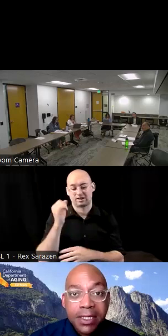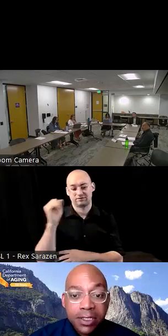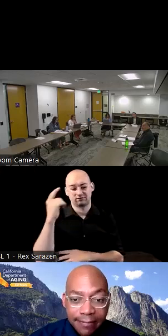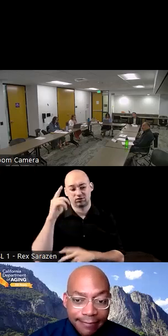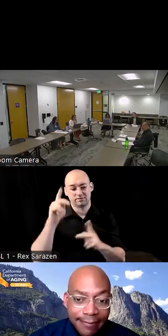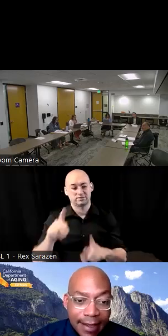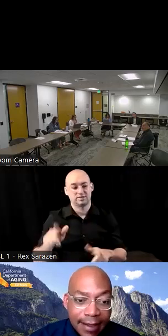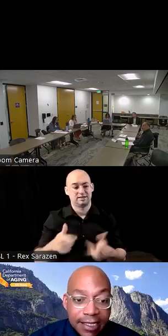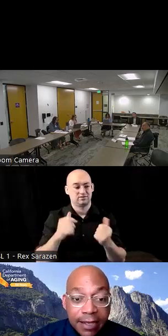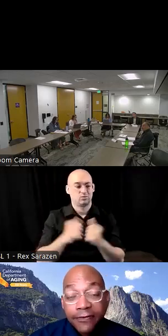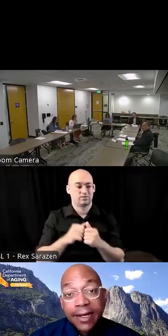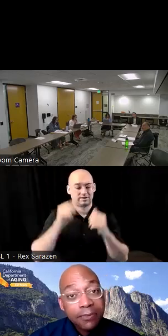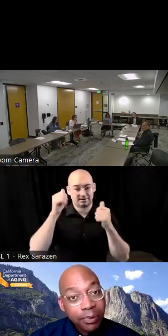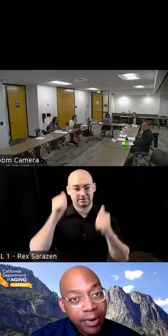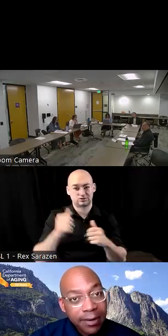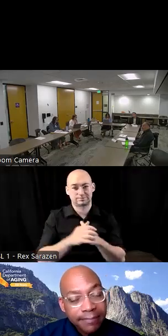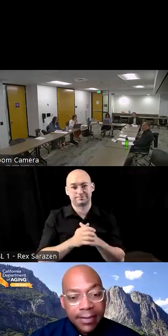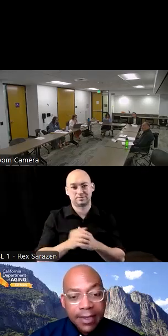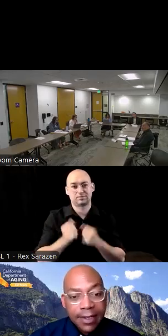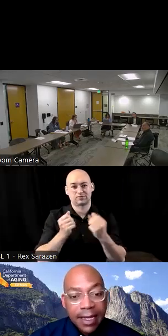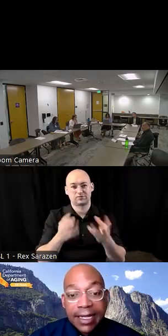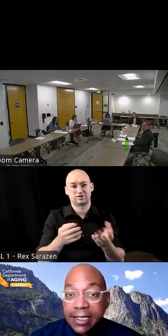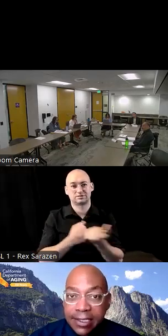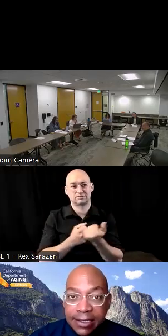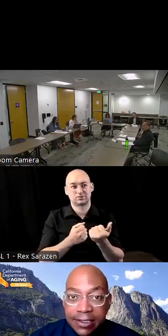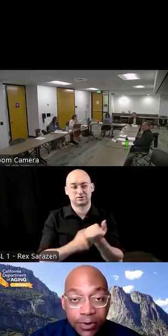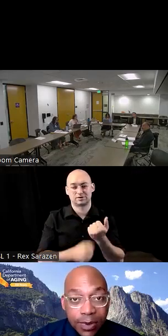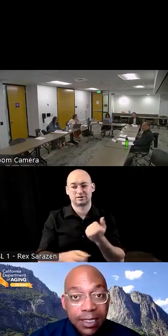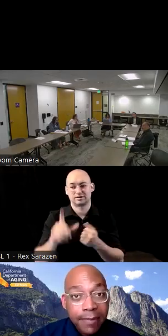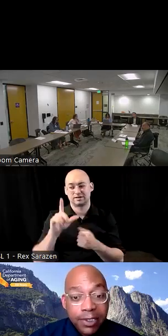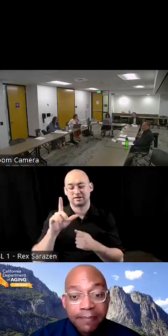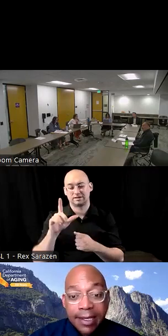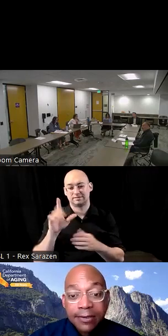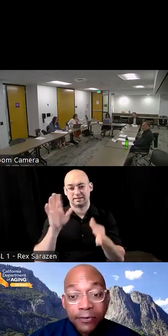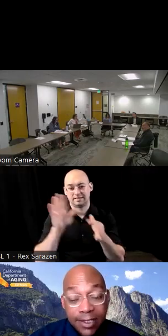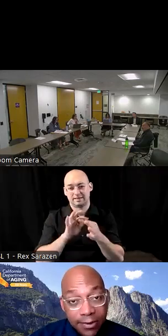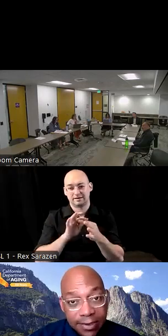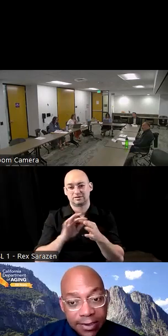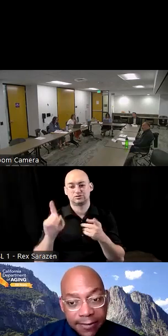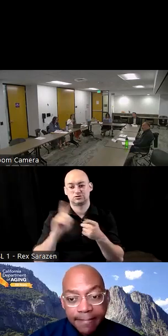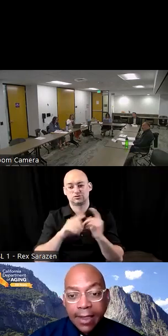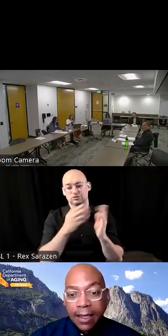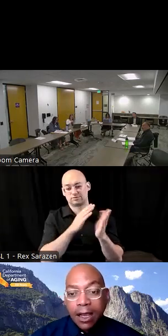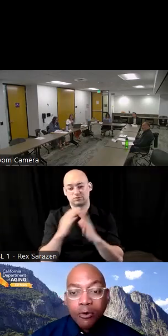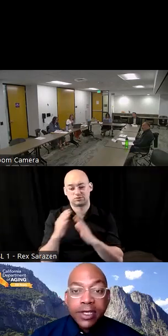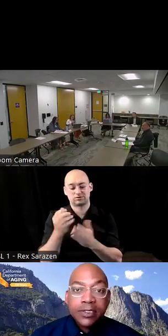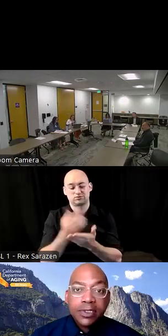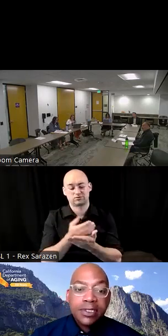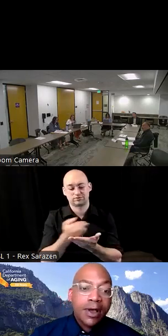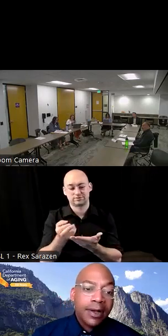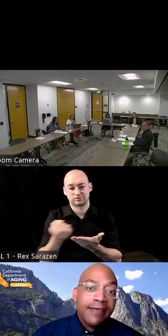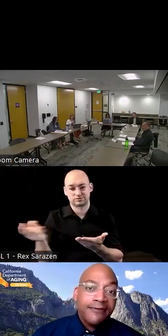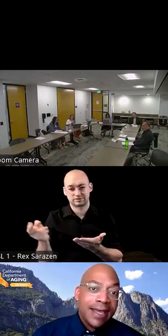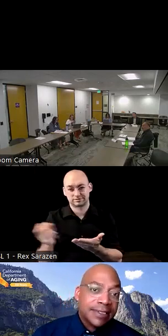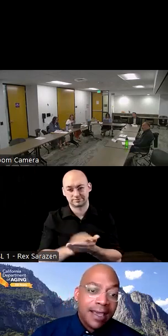with dementia. They provide support, linkages to community-based resources,